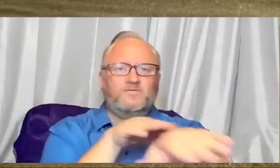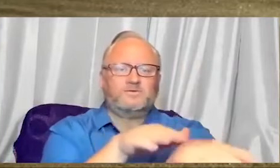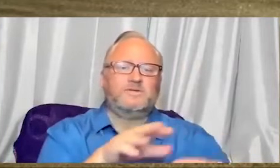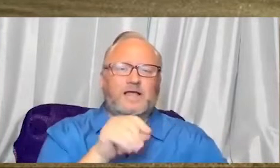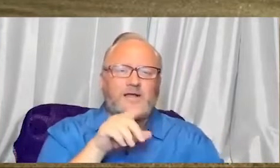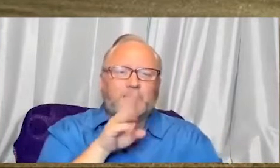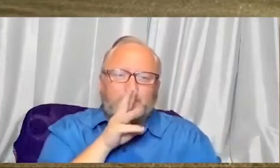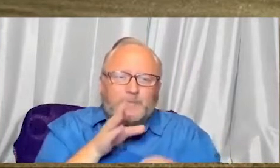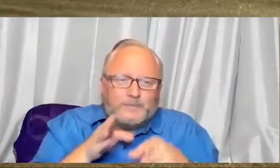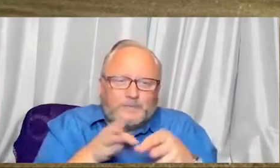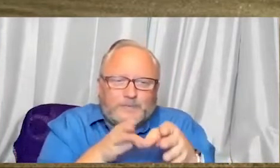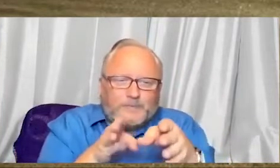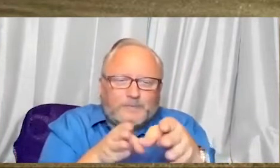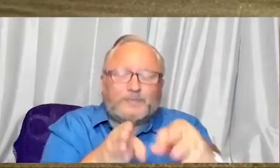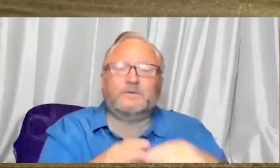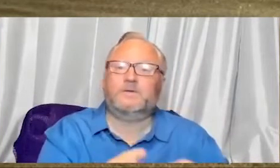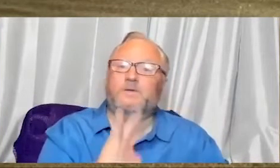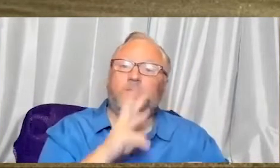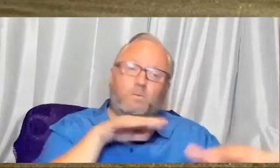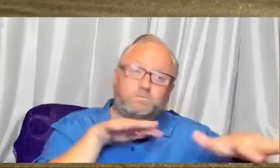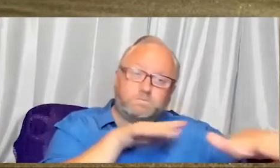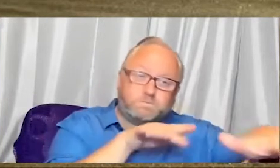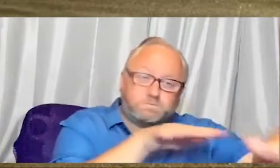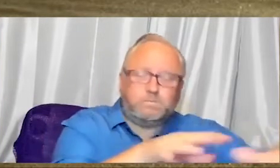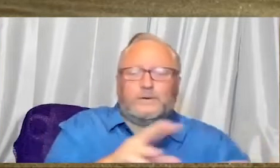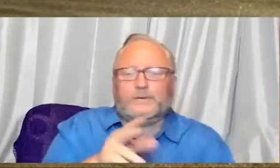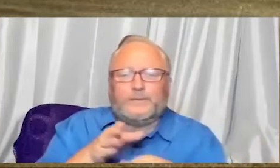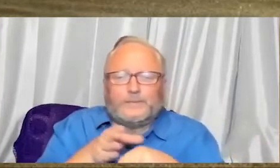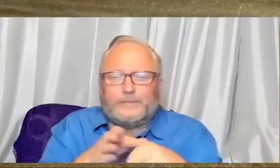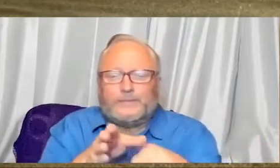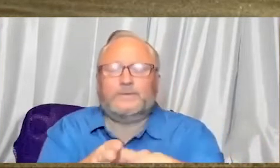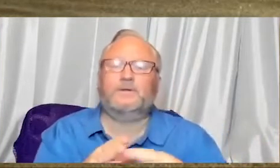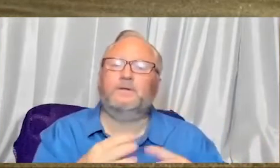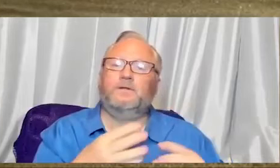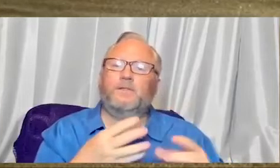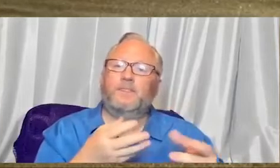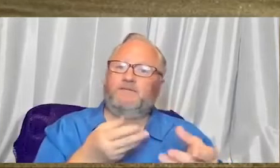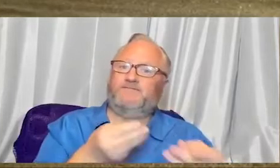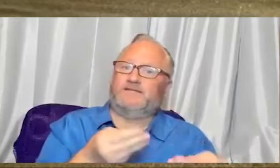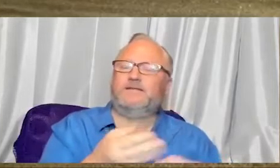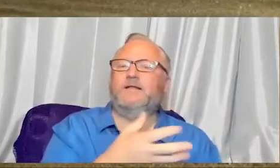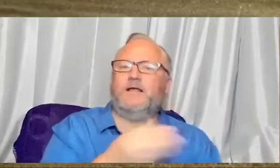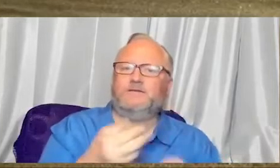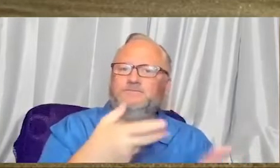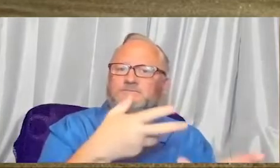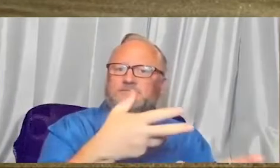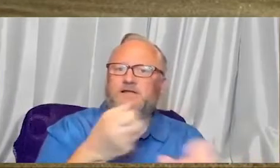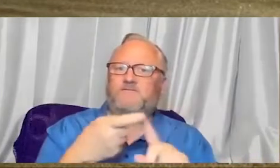rivers and streams that pour into and take from the very same ocean.